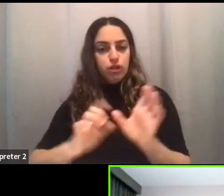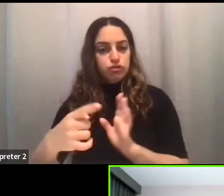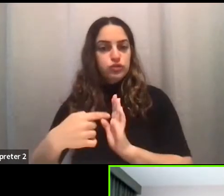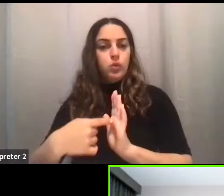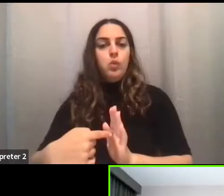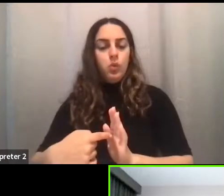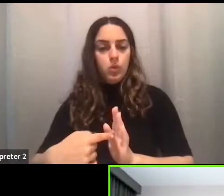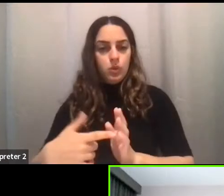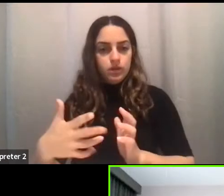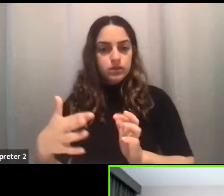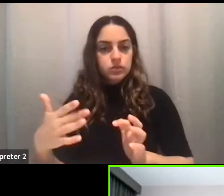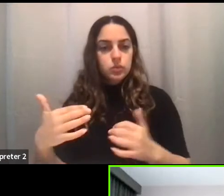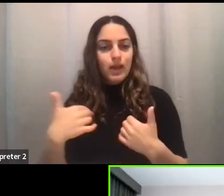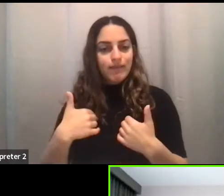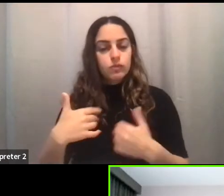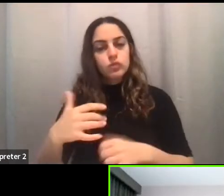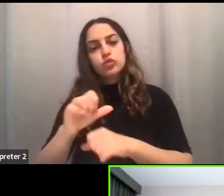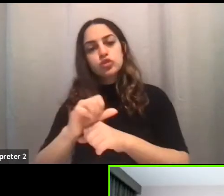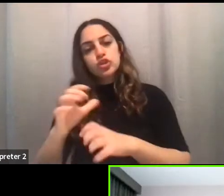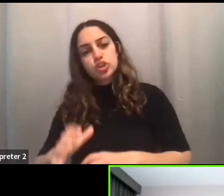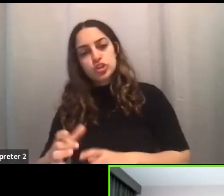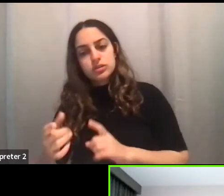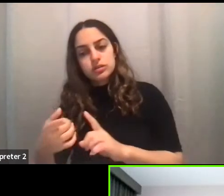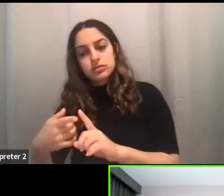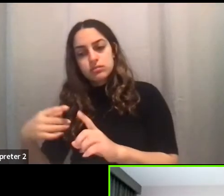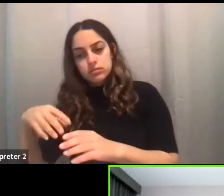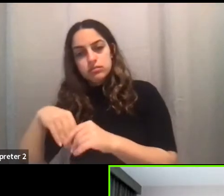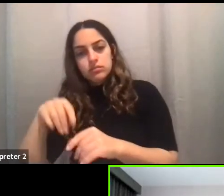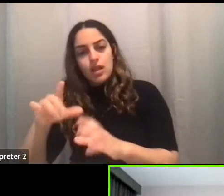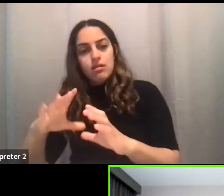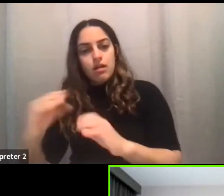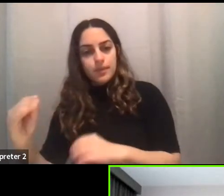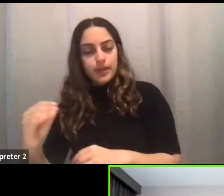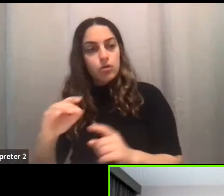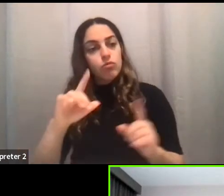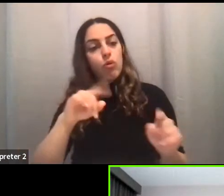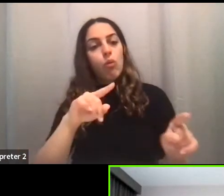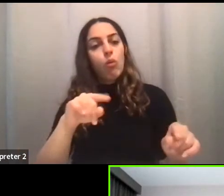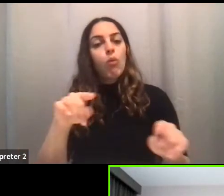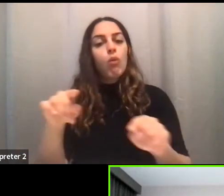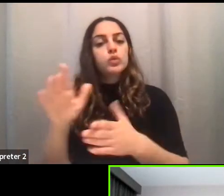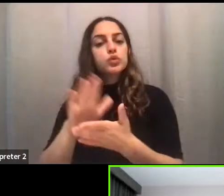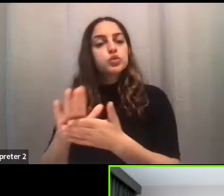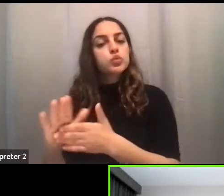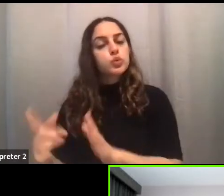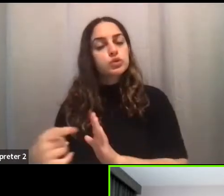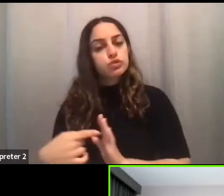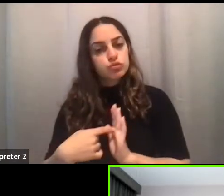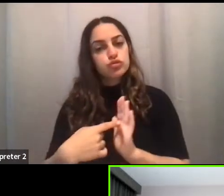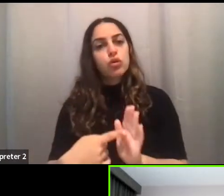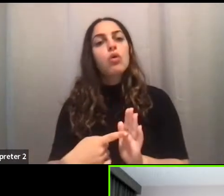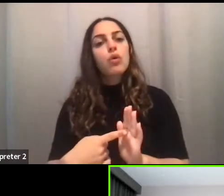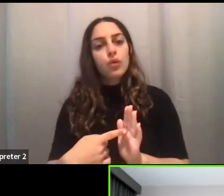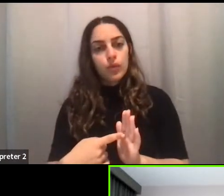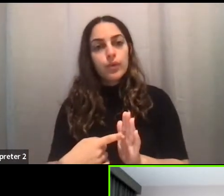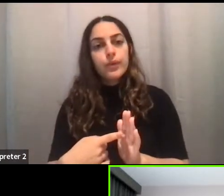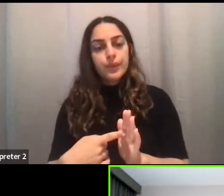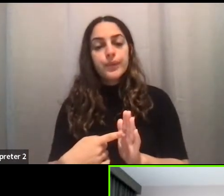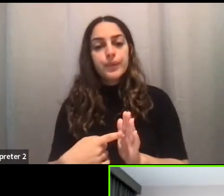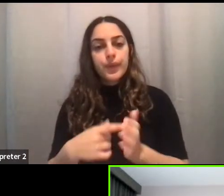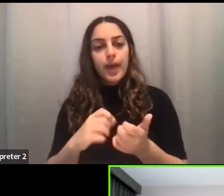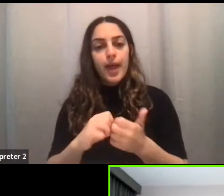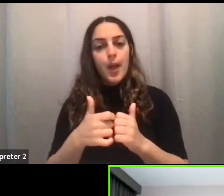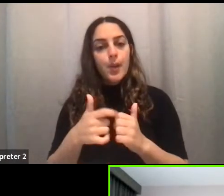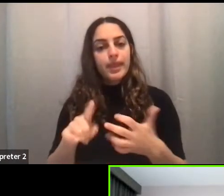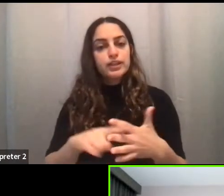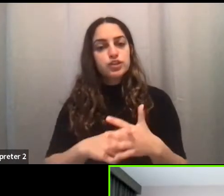and to have workers from the companies going into schools to demonstrate the ways they started in